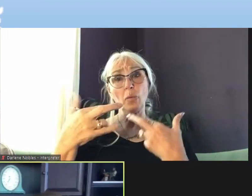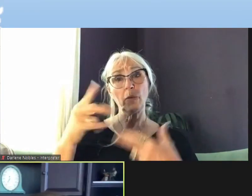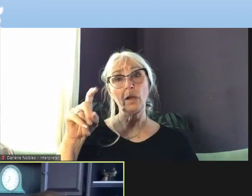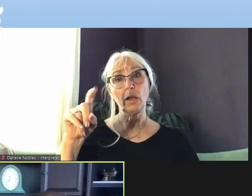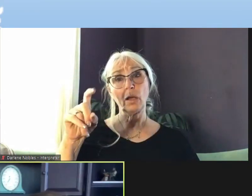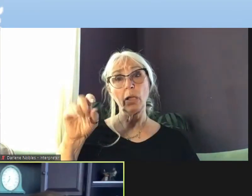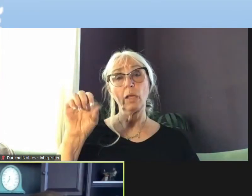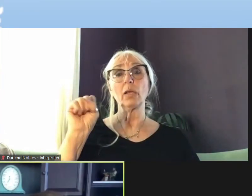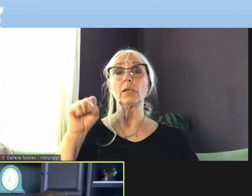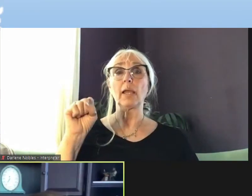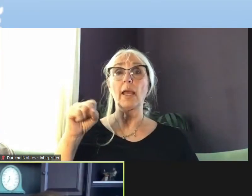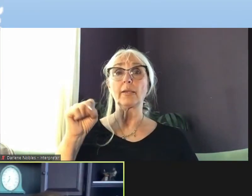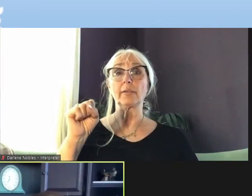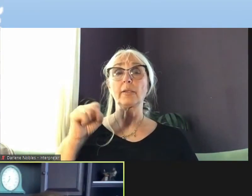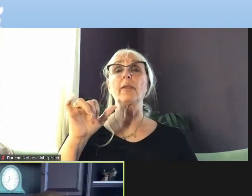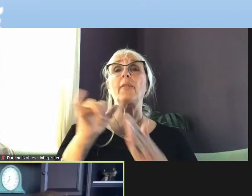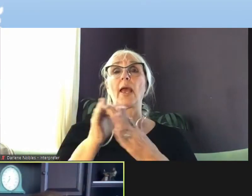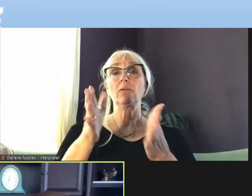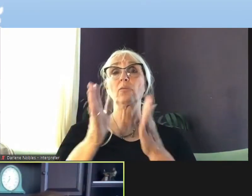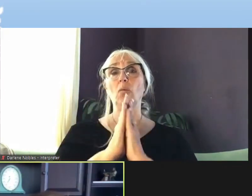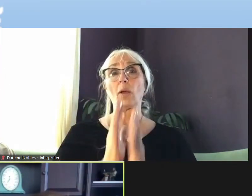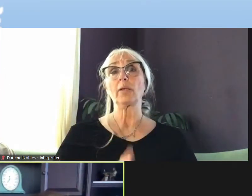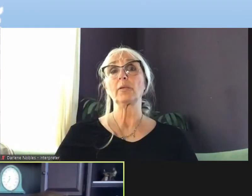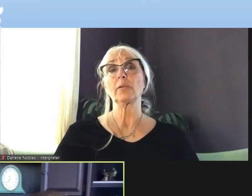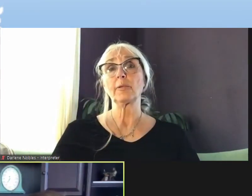Yes, sir, that is the request.